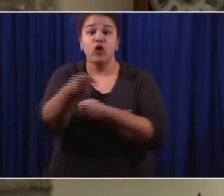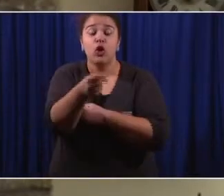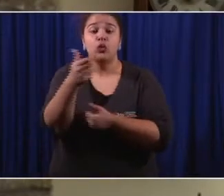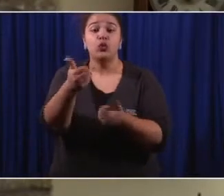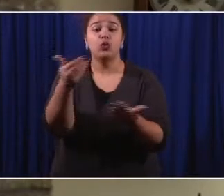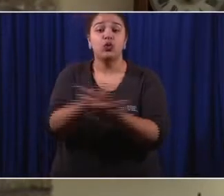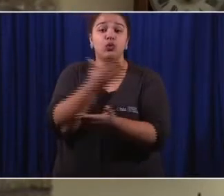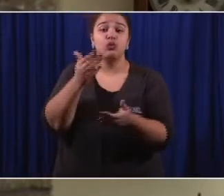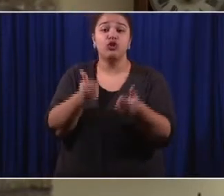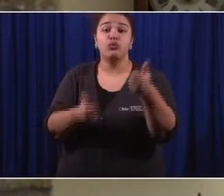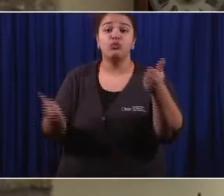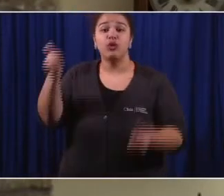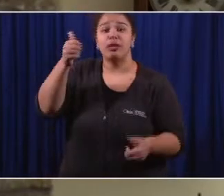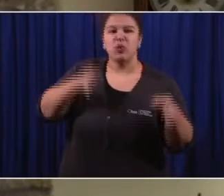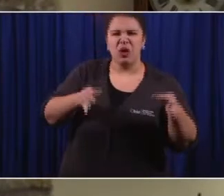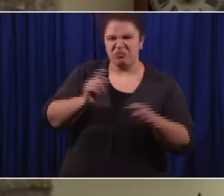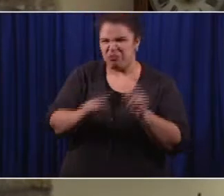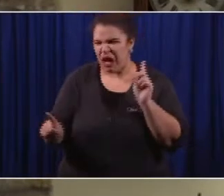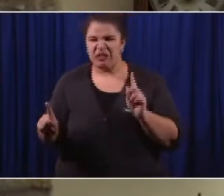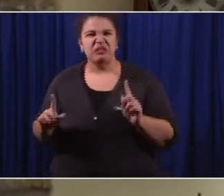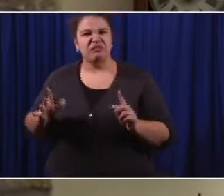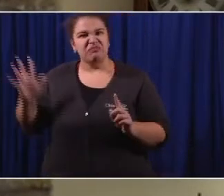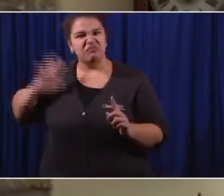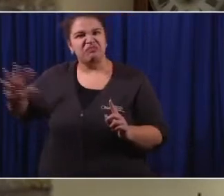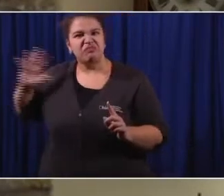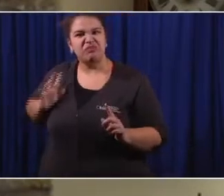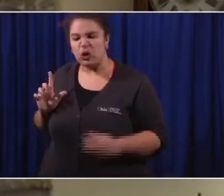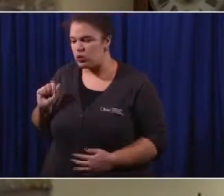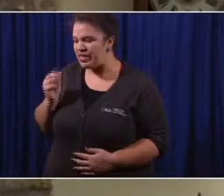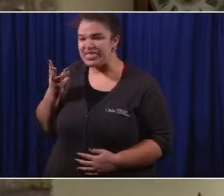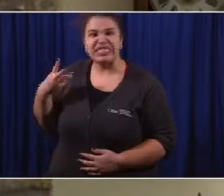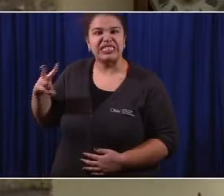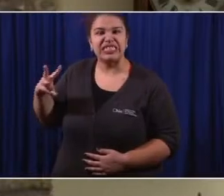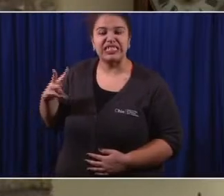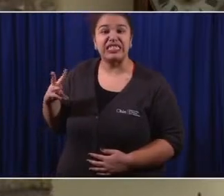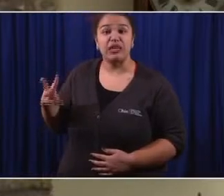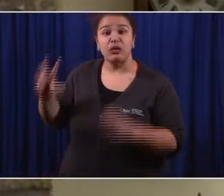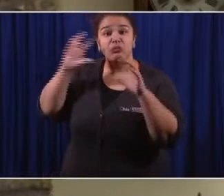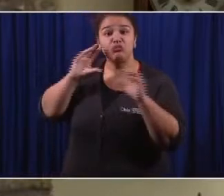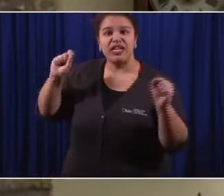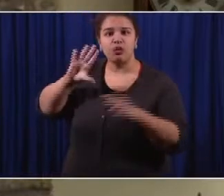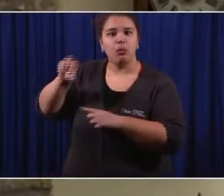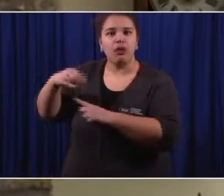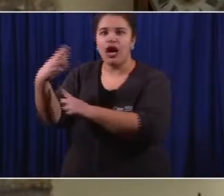nominee. Well, I think first on her passing and her life,